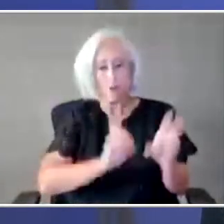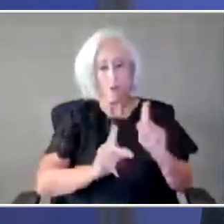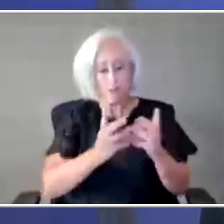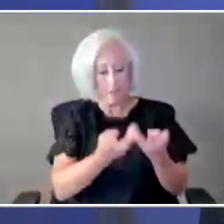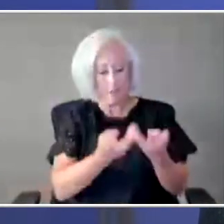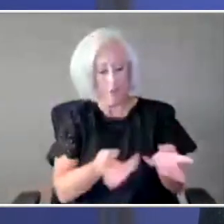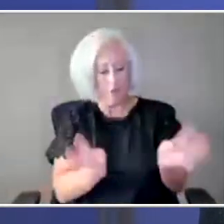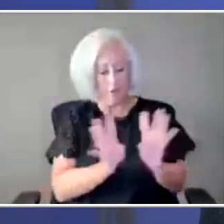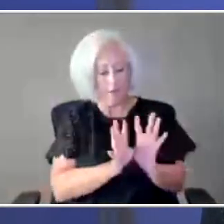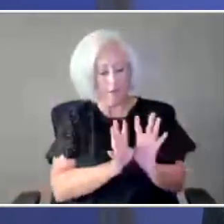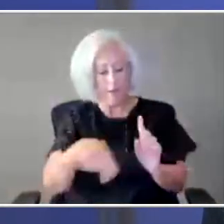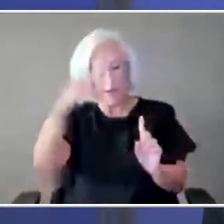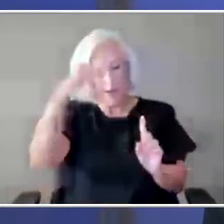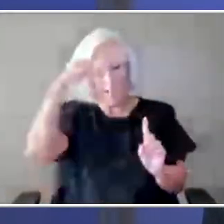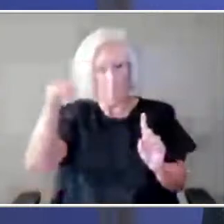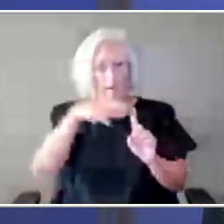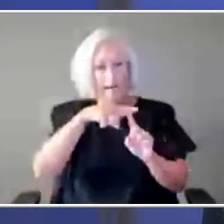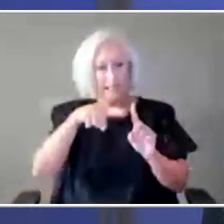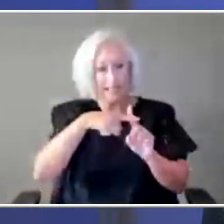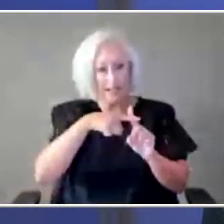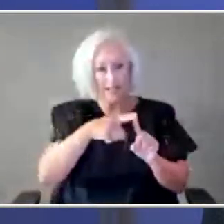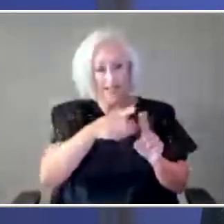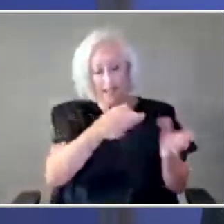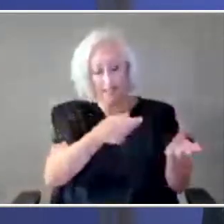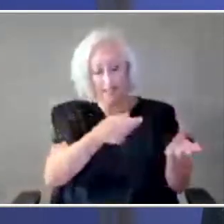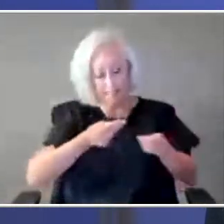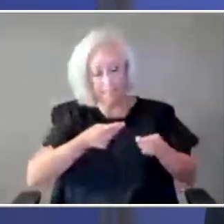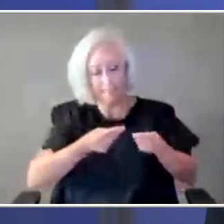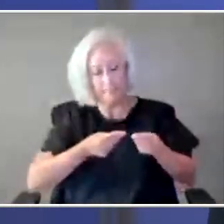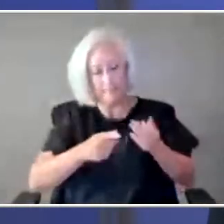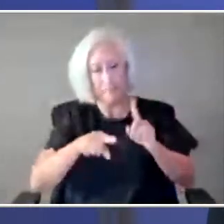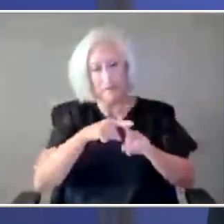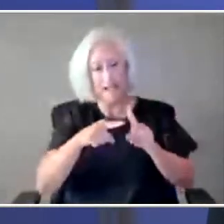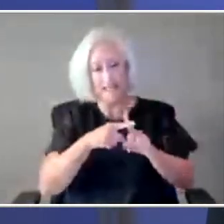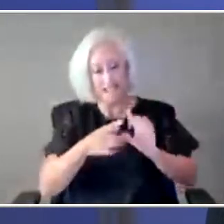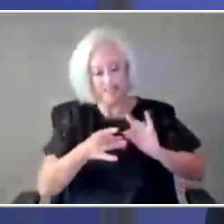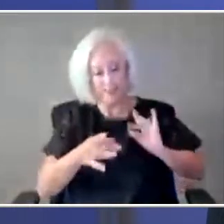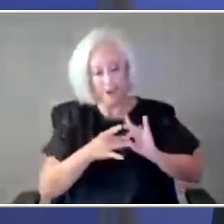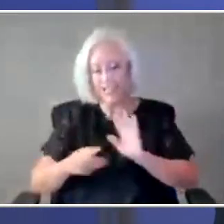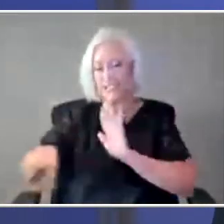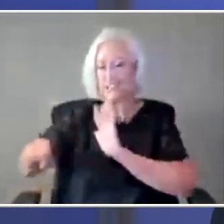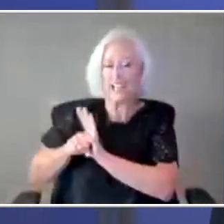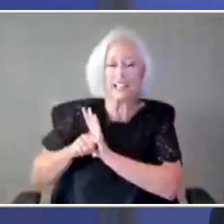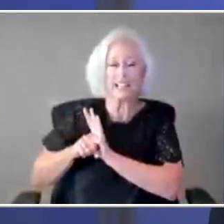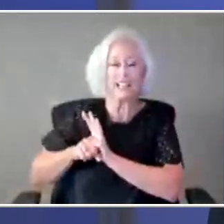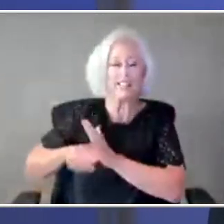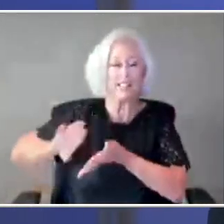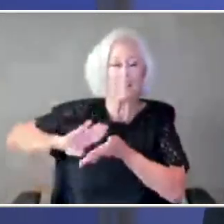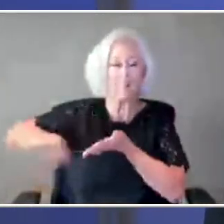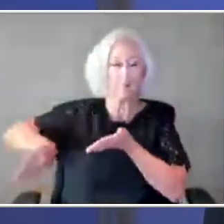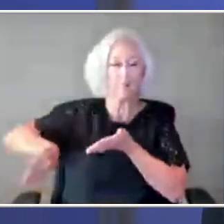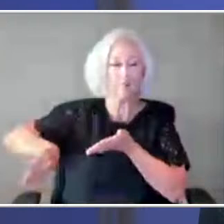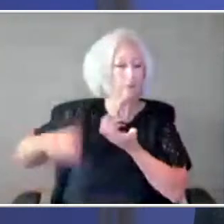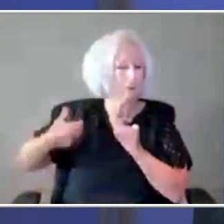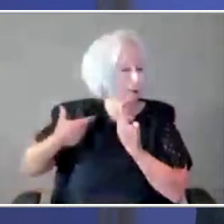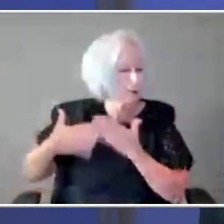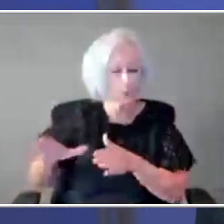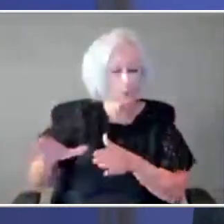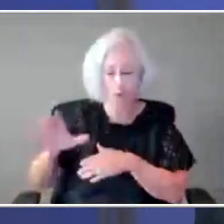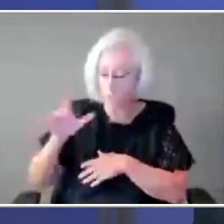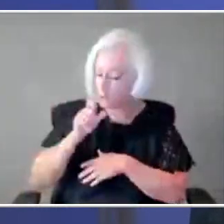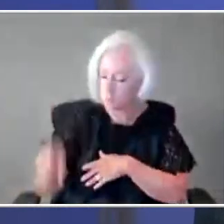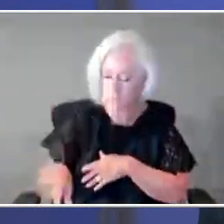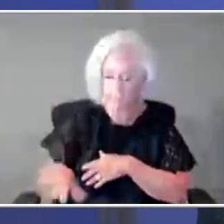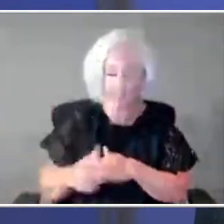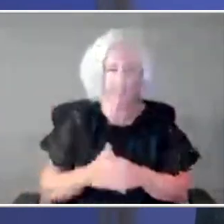positive, that they feed you positivity. Negativity is not what you need. So I am verbal. I shared with